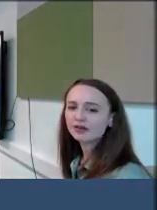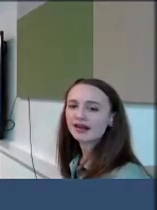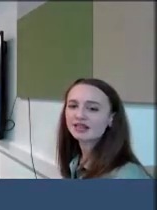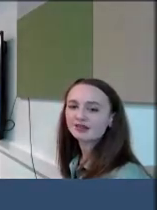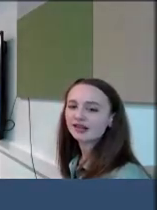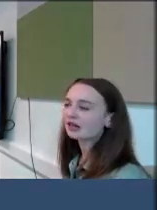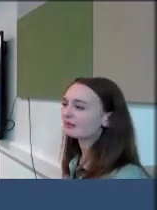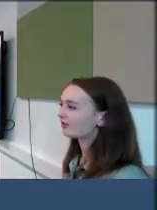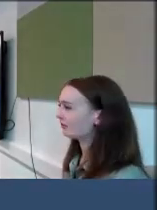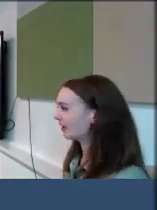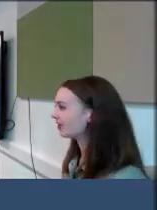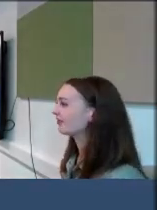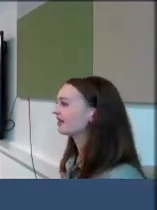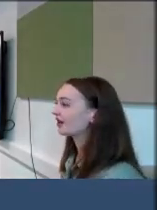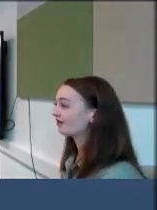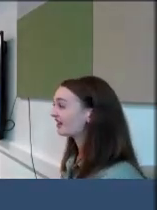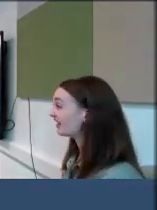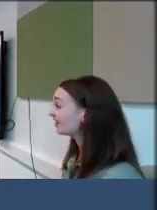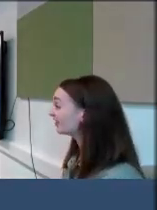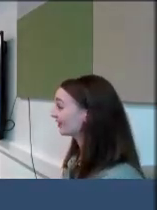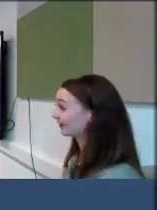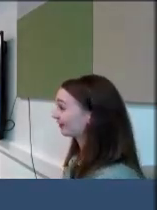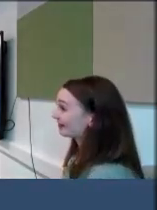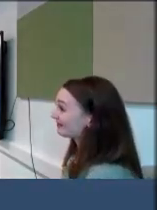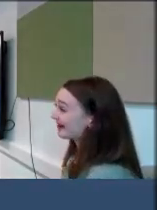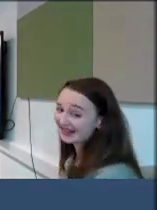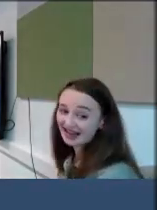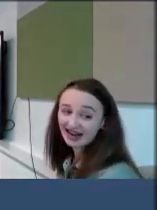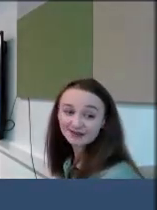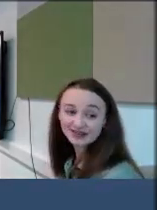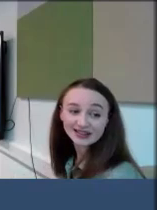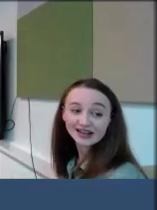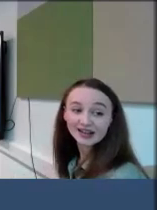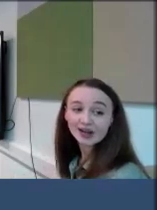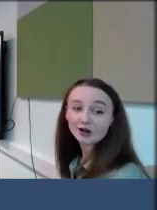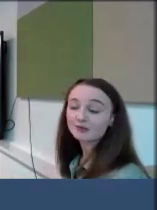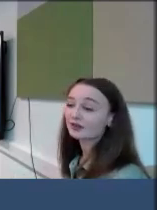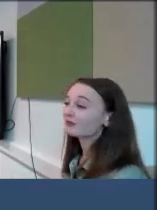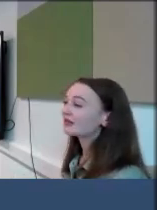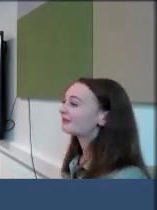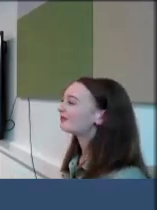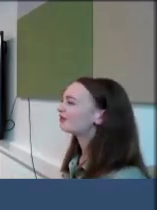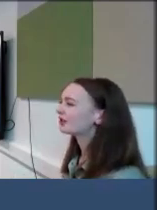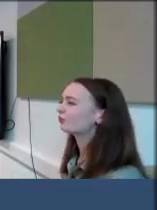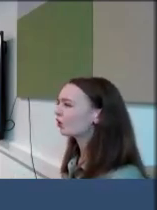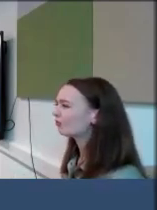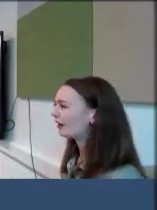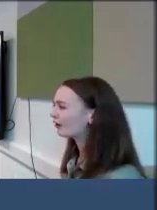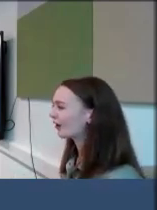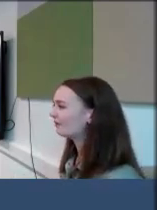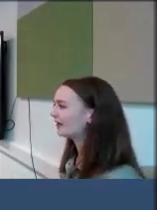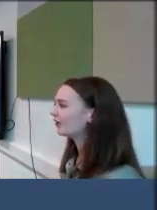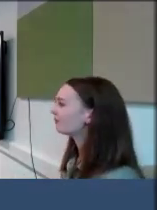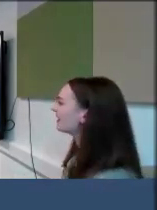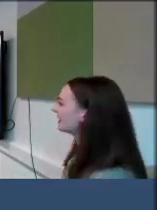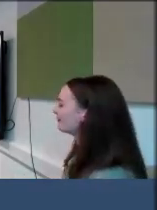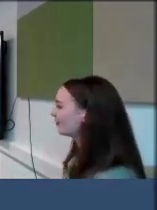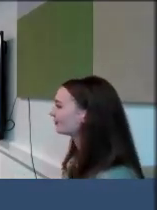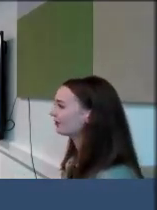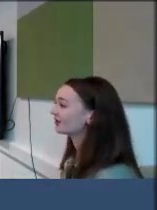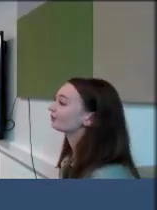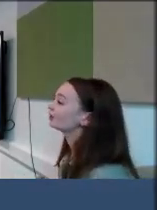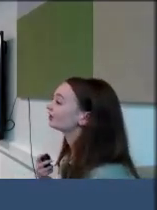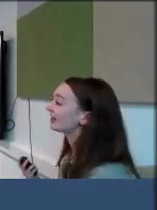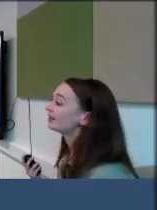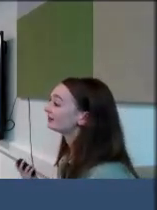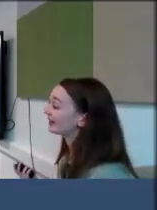we are often made to feel like a bit of a burden or an inconvenience just as we're going about our lives. So sometimes even just a warm welcome and not making a